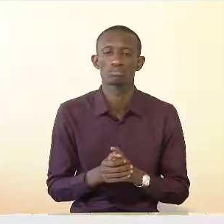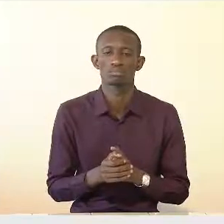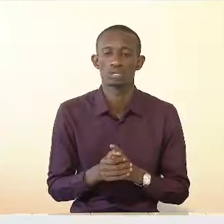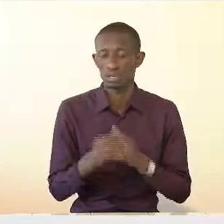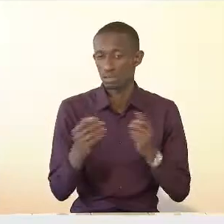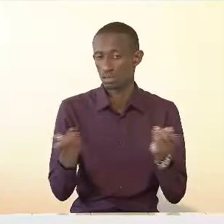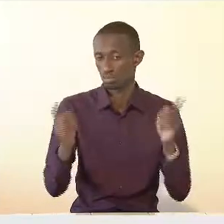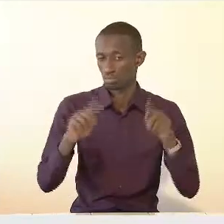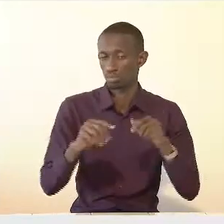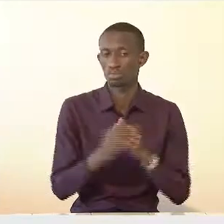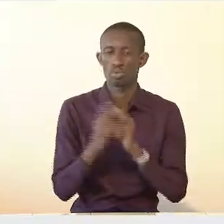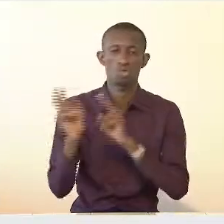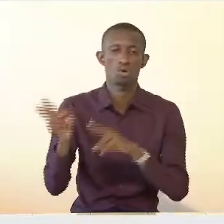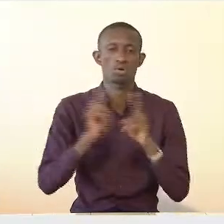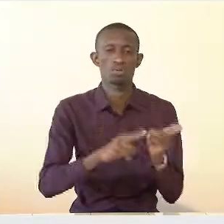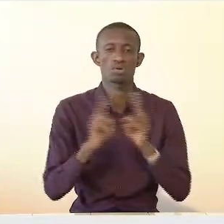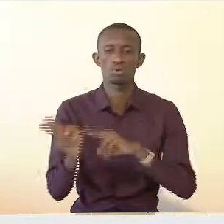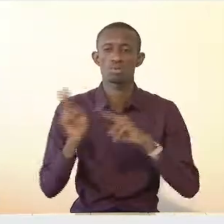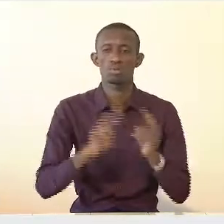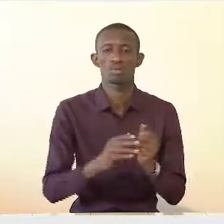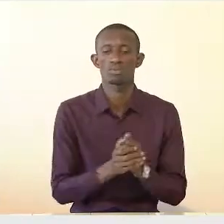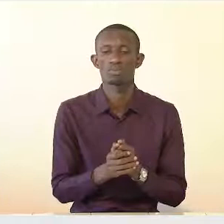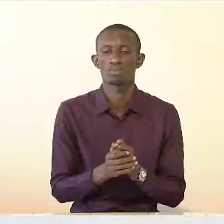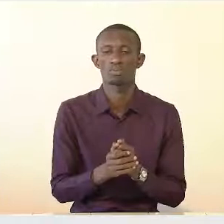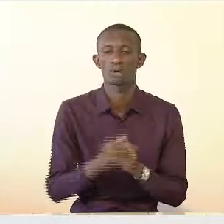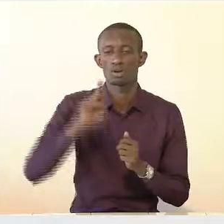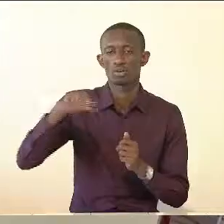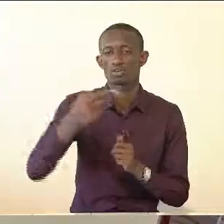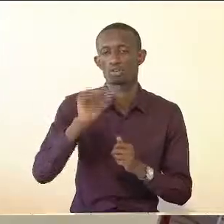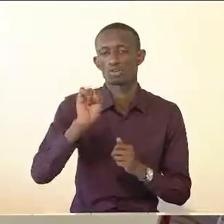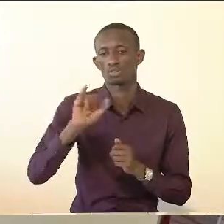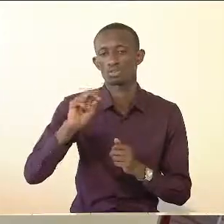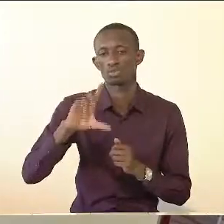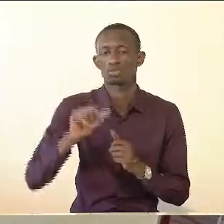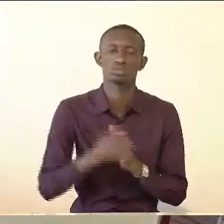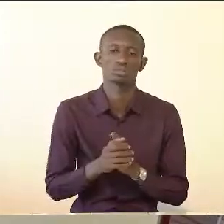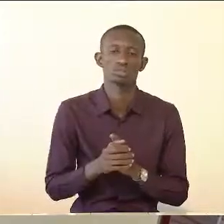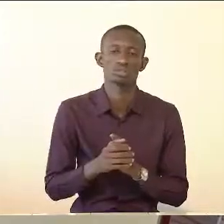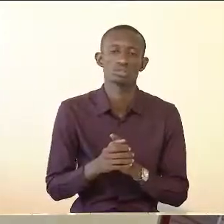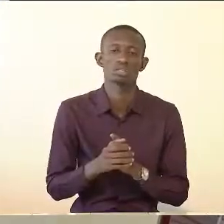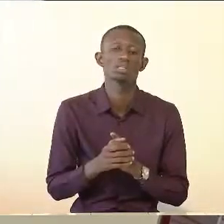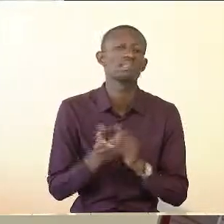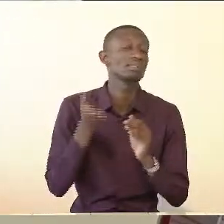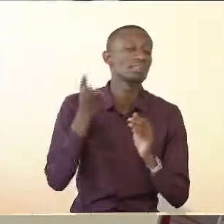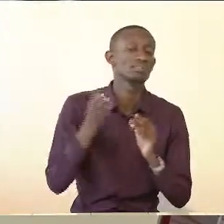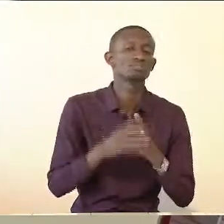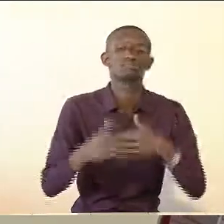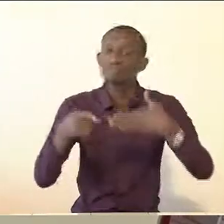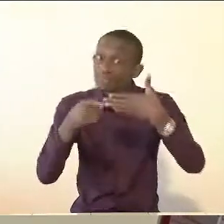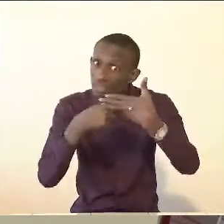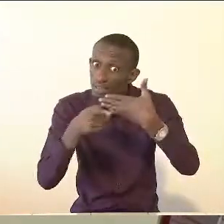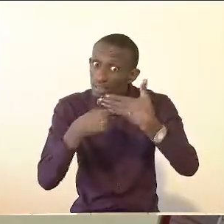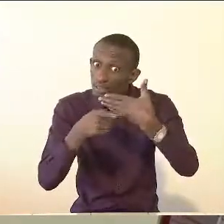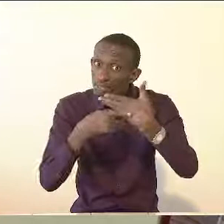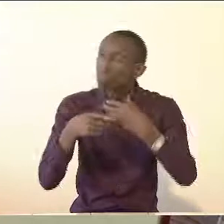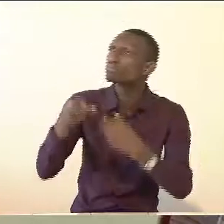above, regulation is described as a negative feedback. Negative feedback, that is suppressing or